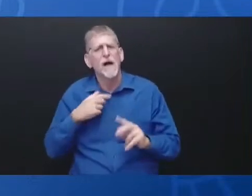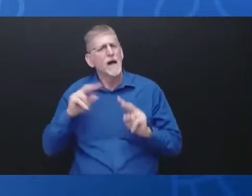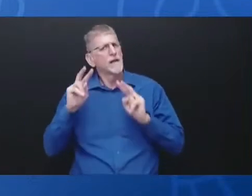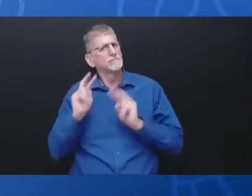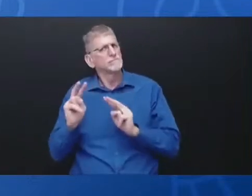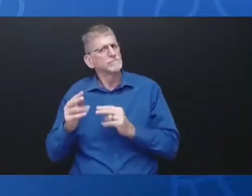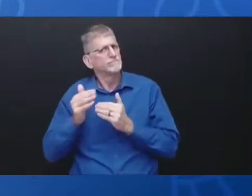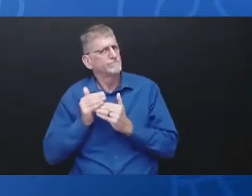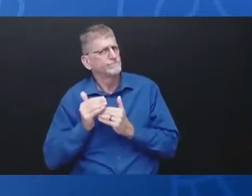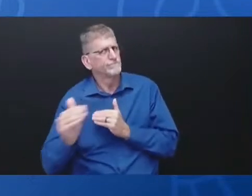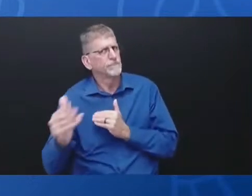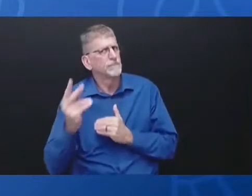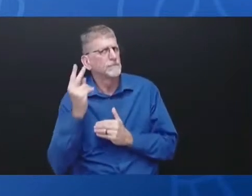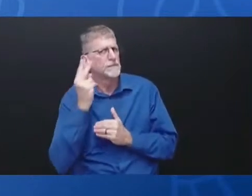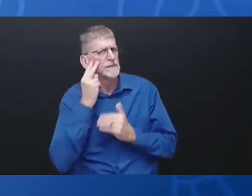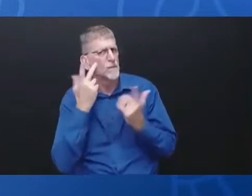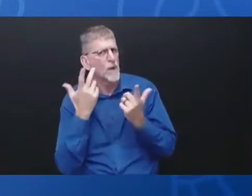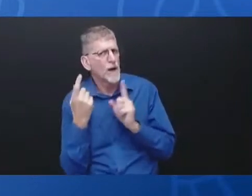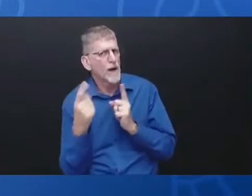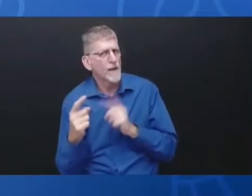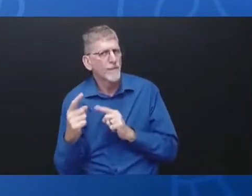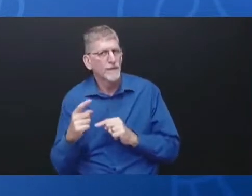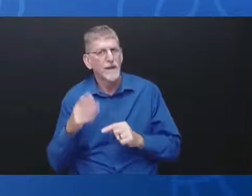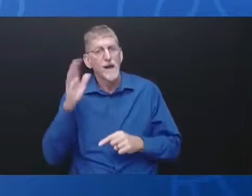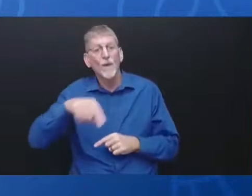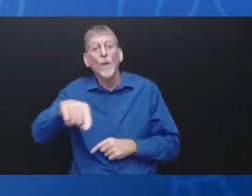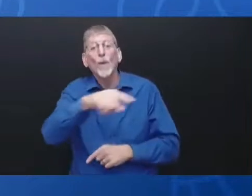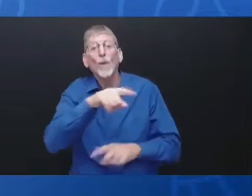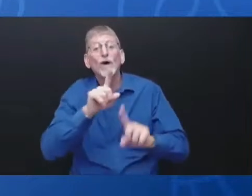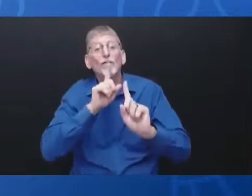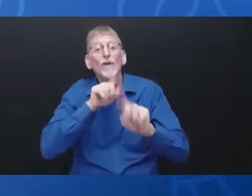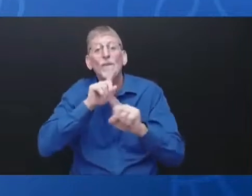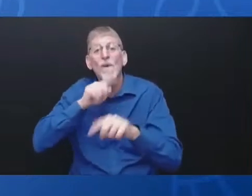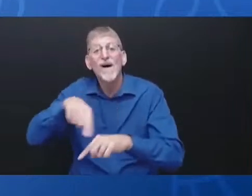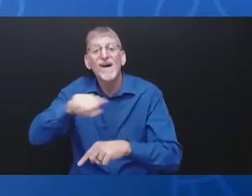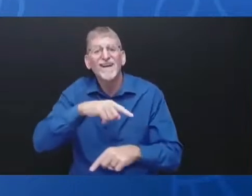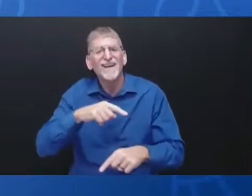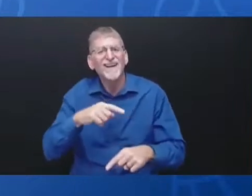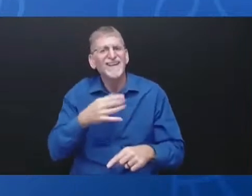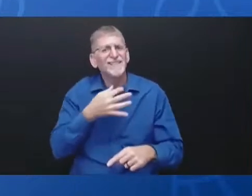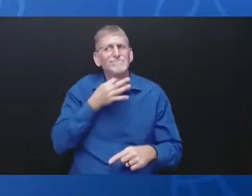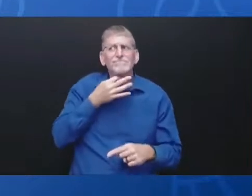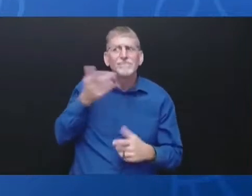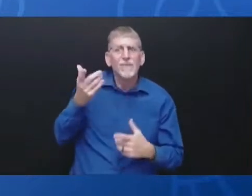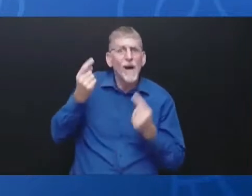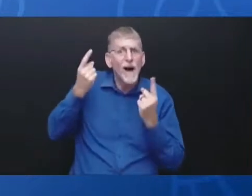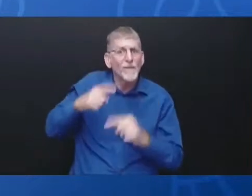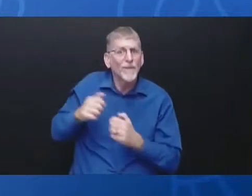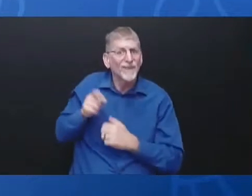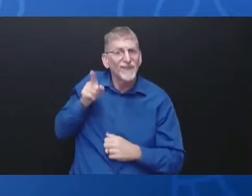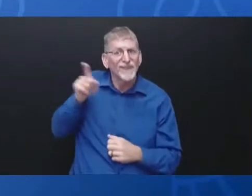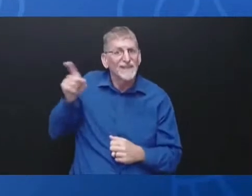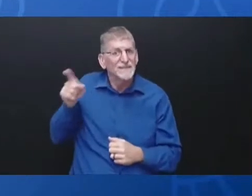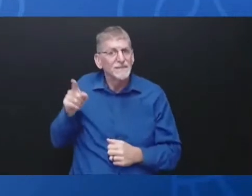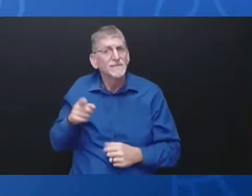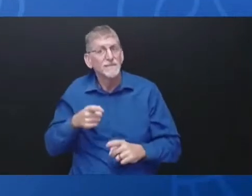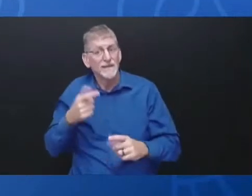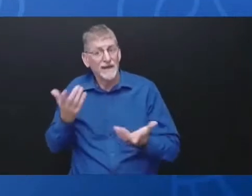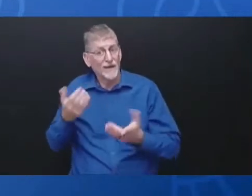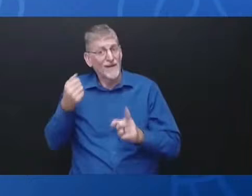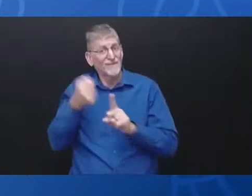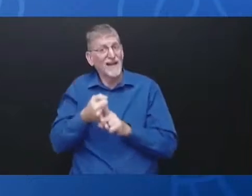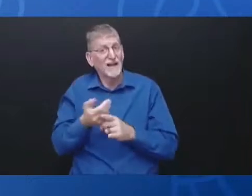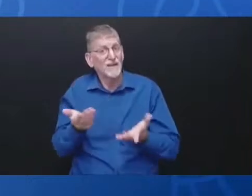reporters, and some reporters here in the bullpen have been affected. But the fact of the matter is, this is serious business. It's the business of government